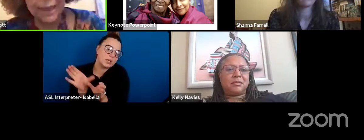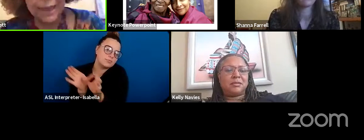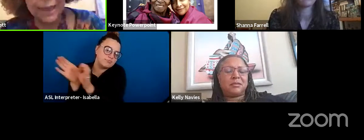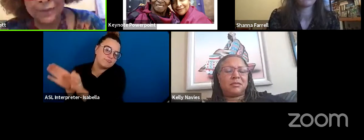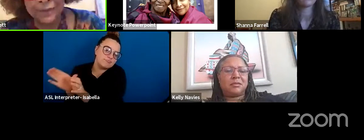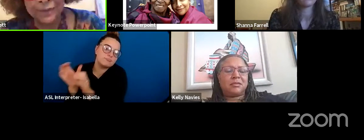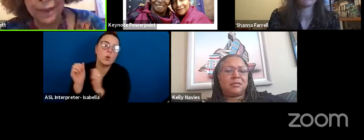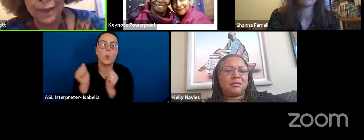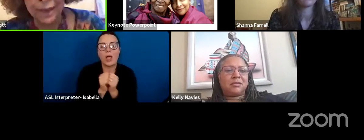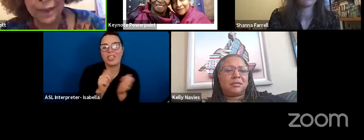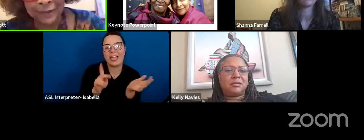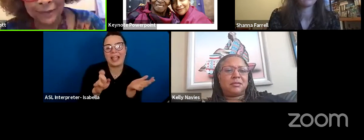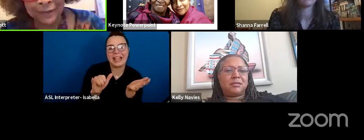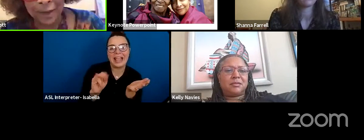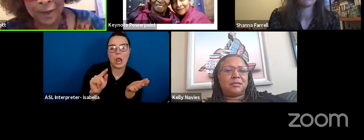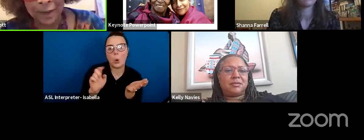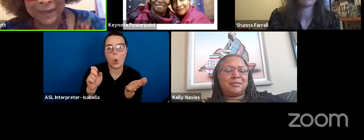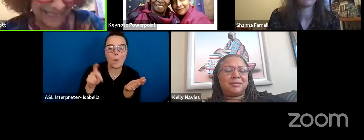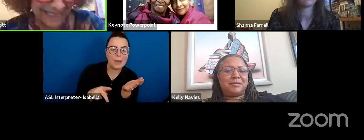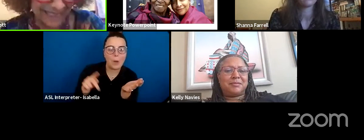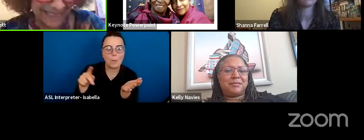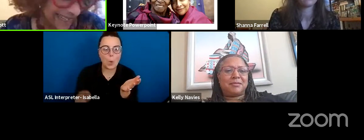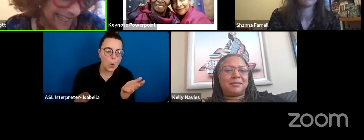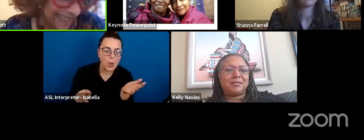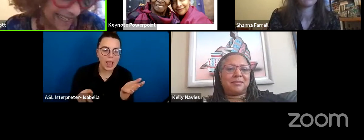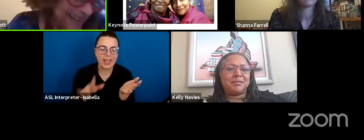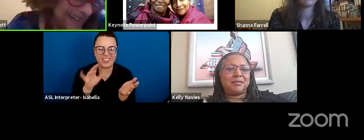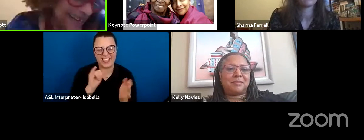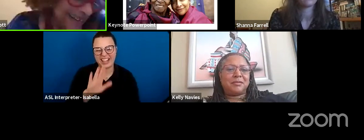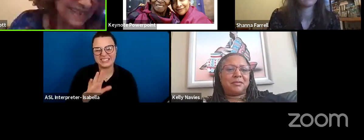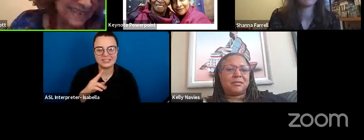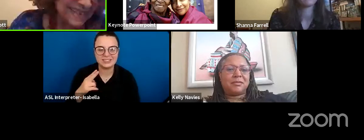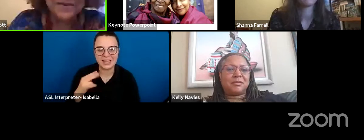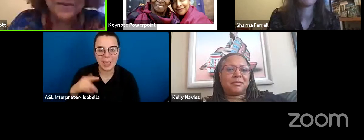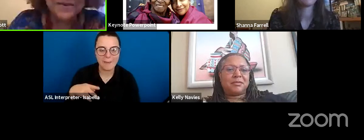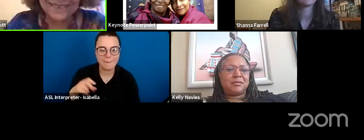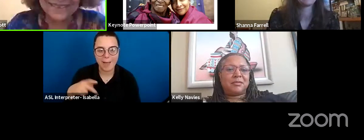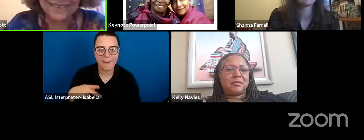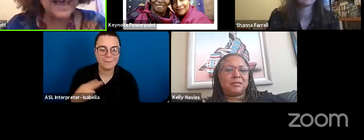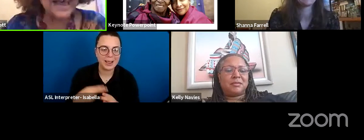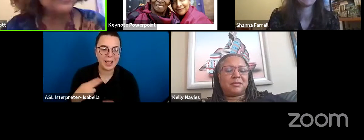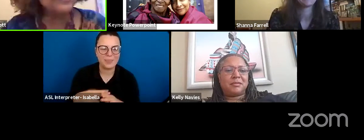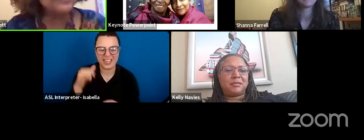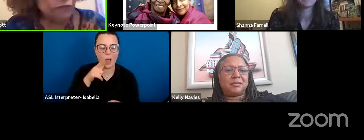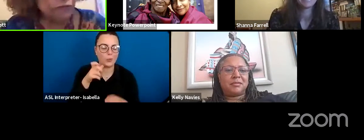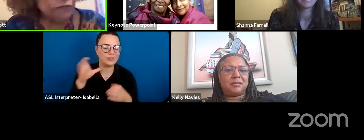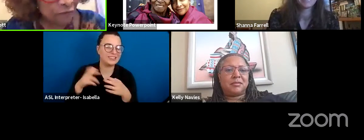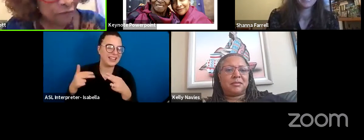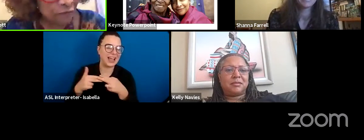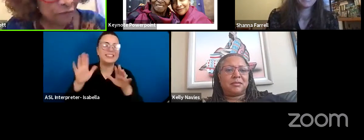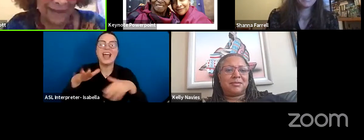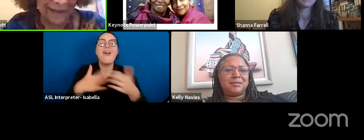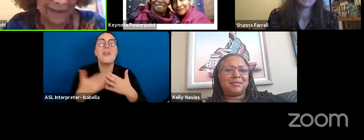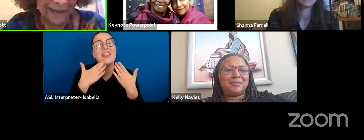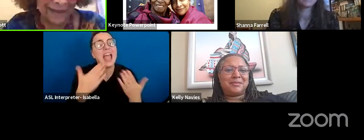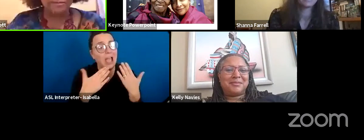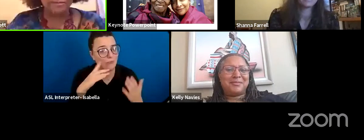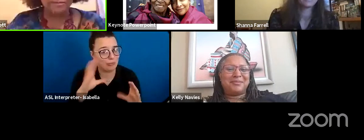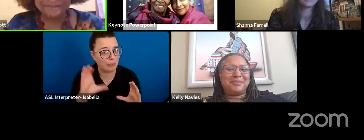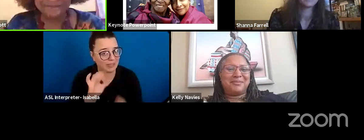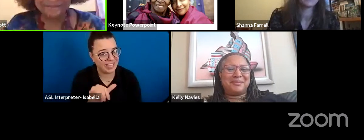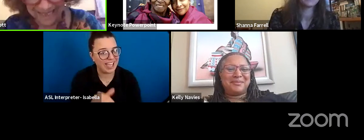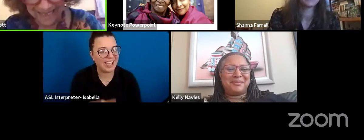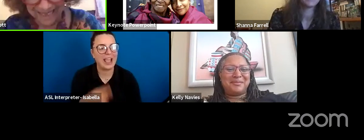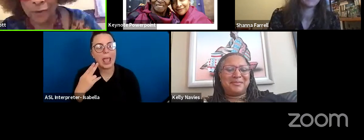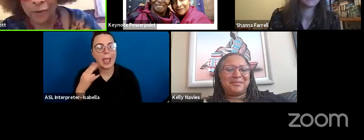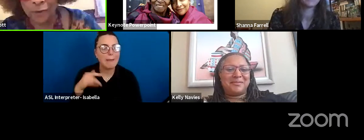Keynote PowerPoint. That's the guy, that's his hip hop name now. The guy who ran the slides. And thank you very much for doing that,